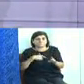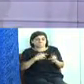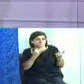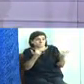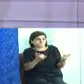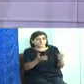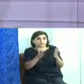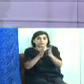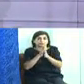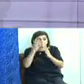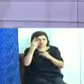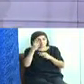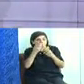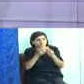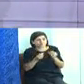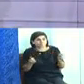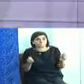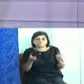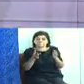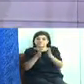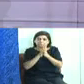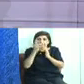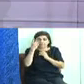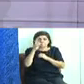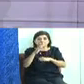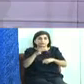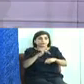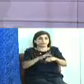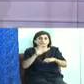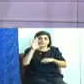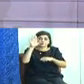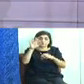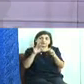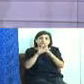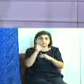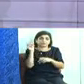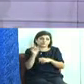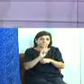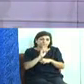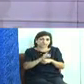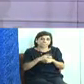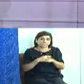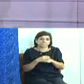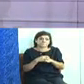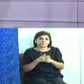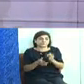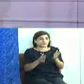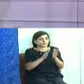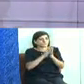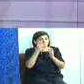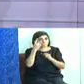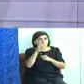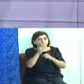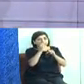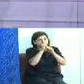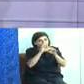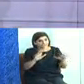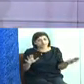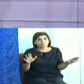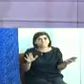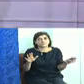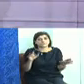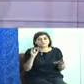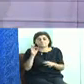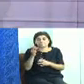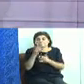We ask for healing. We ask for a touch of your spirit wherever they are. We ask for the blessings of the